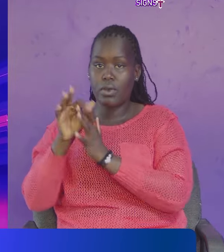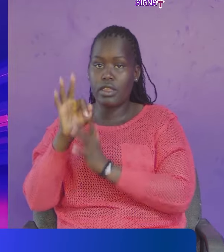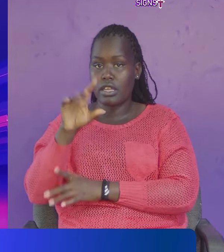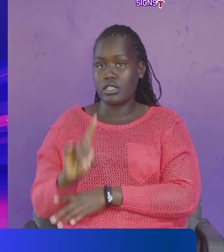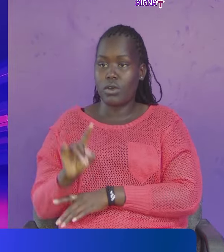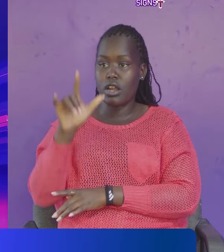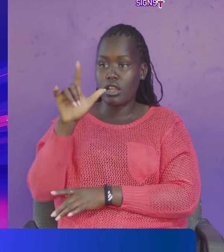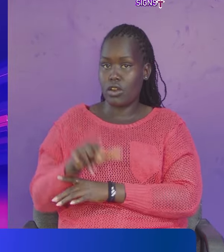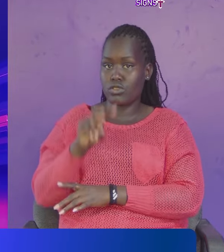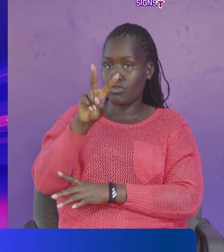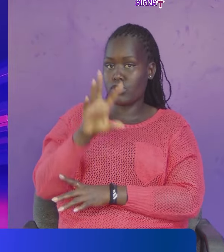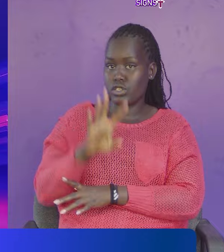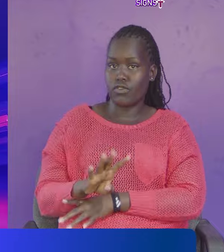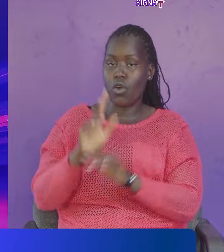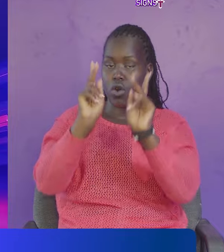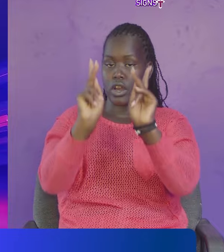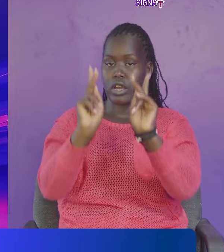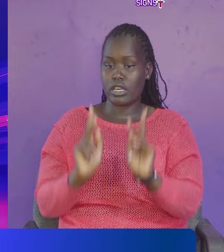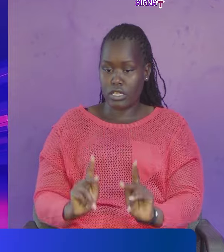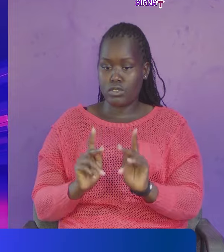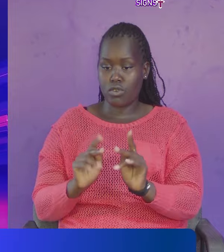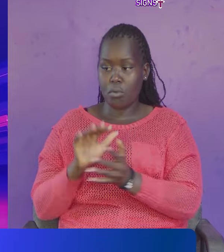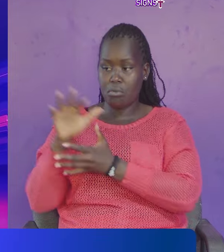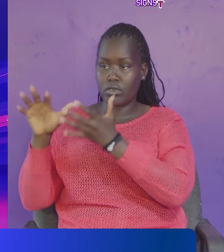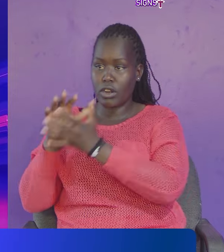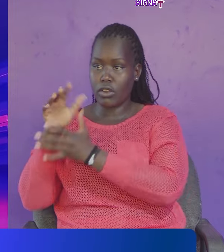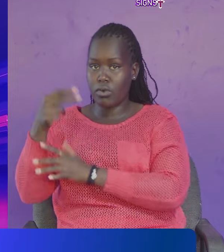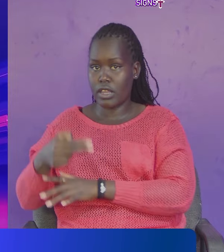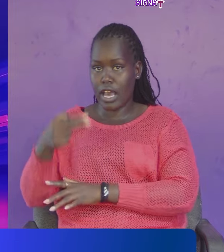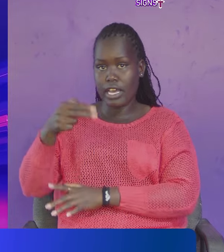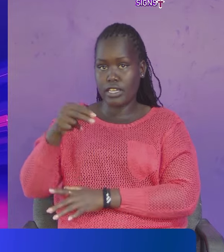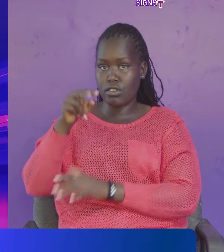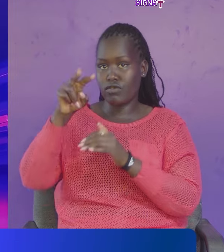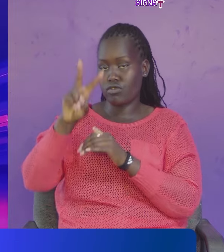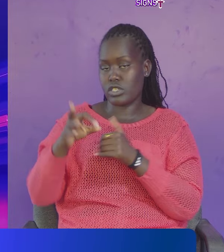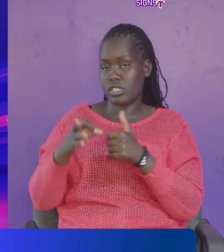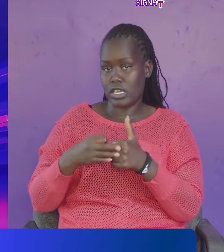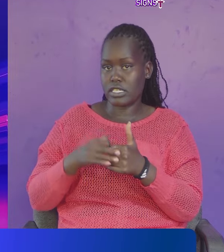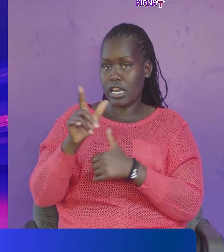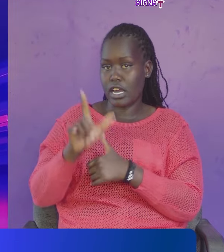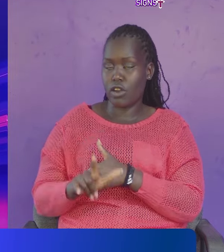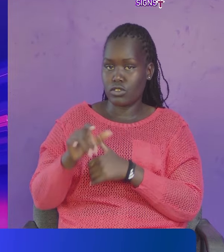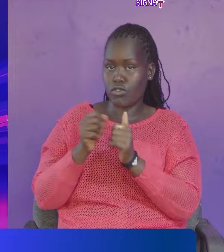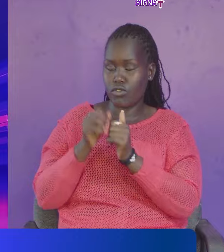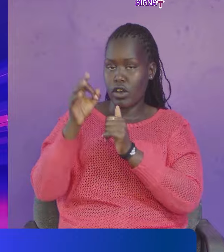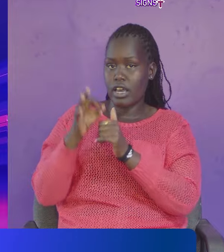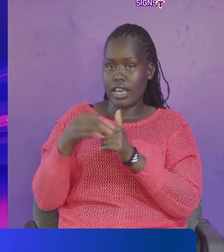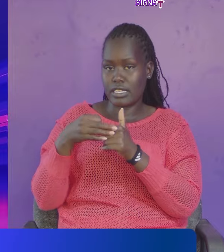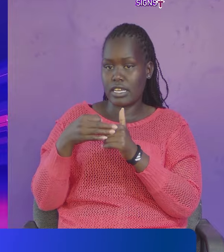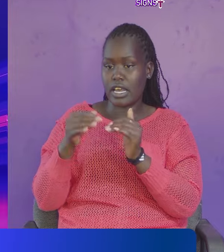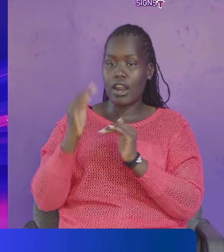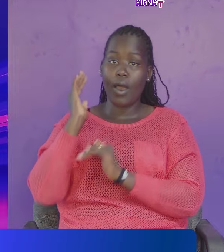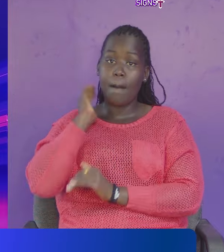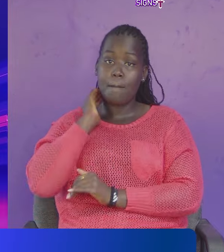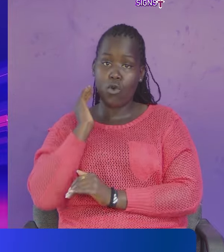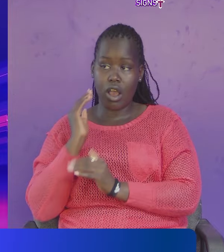24 degrees. As in Kisumu, it is going to be partly cloudy with highs of 28 degrees and lows of 18 degrees. And in Moranga, it is going to be